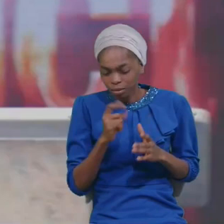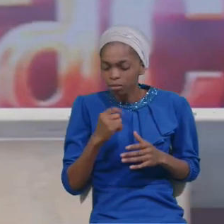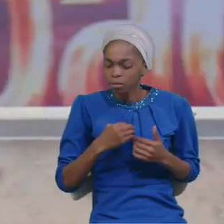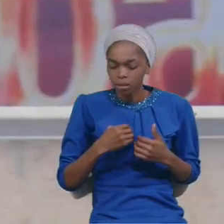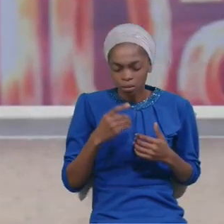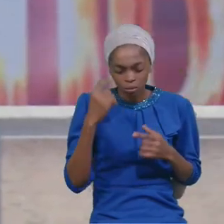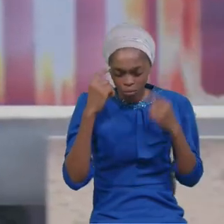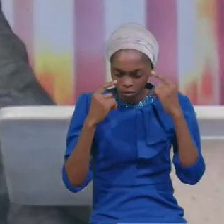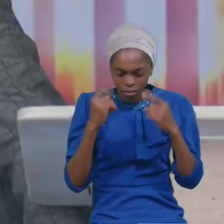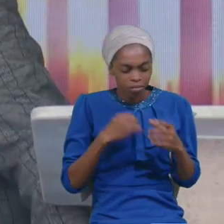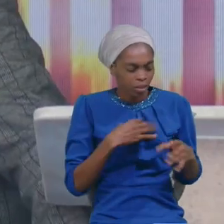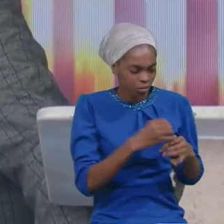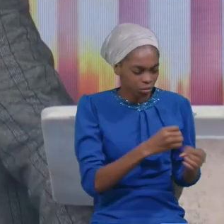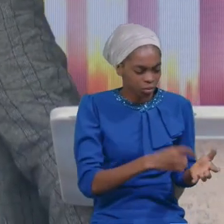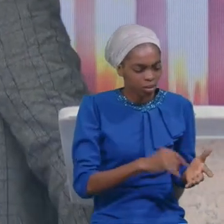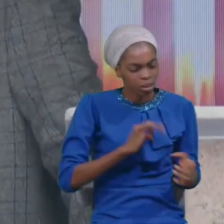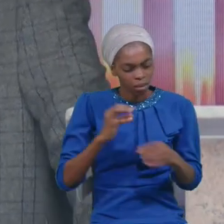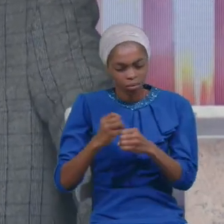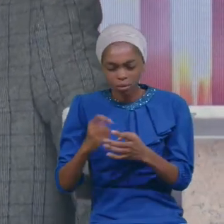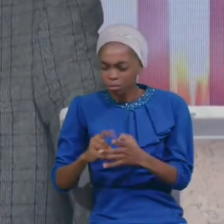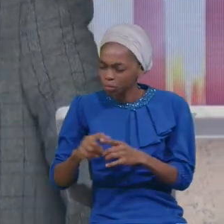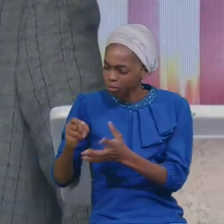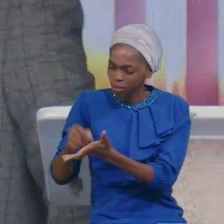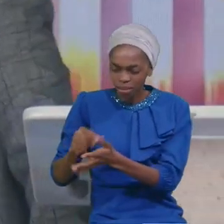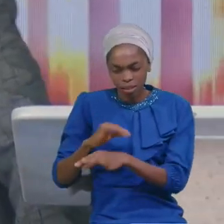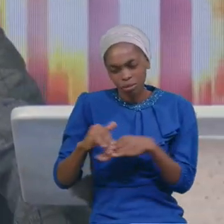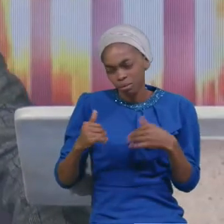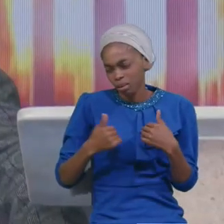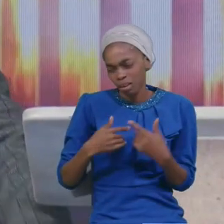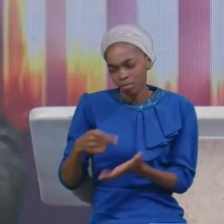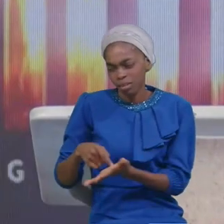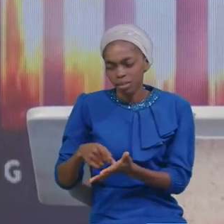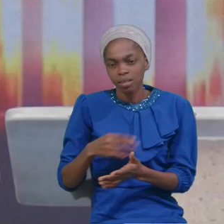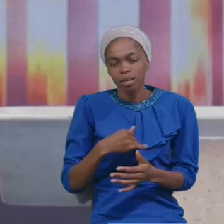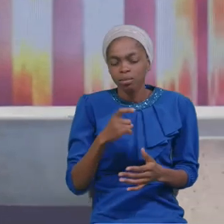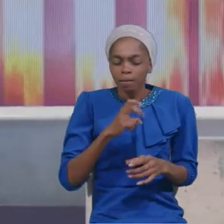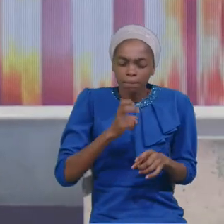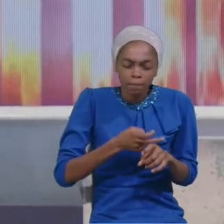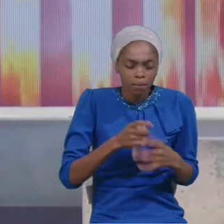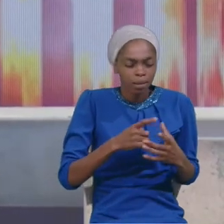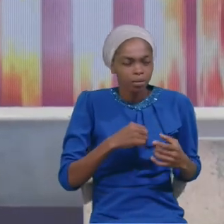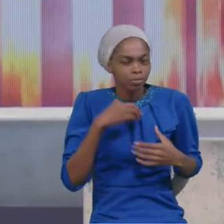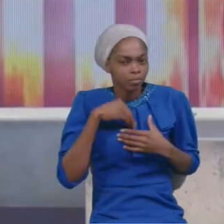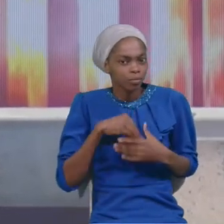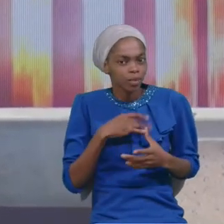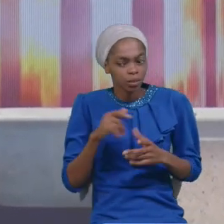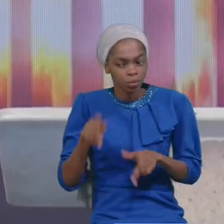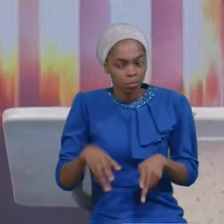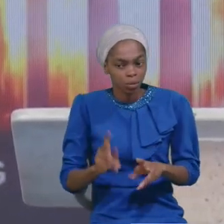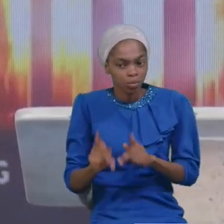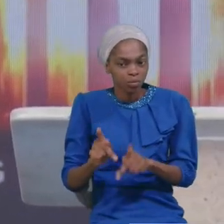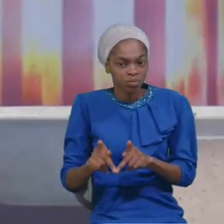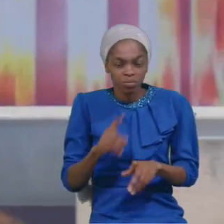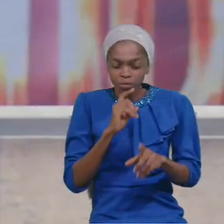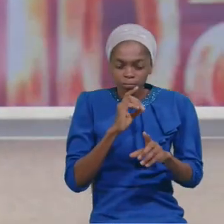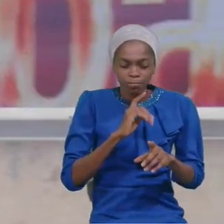treat you, they slander you, they criticize you, they cut you down. that makes you hurt within